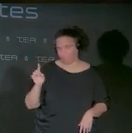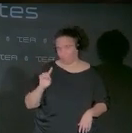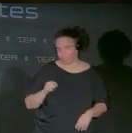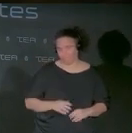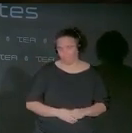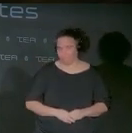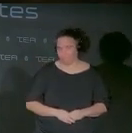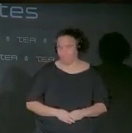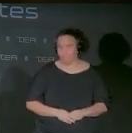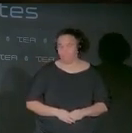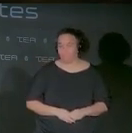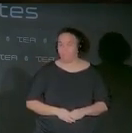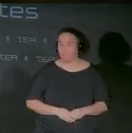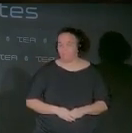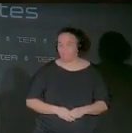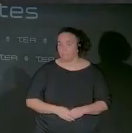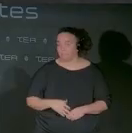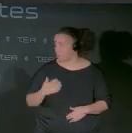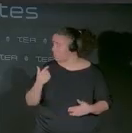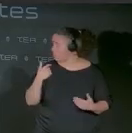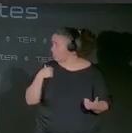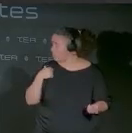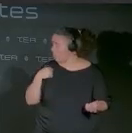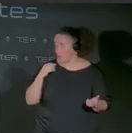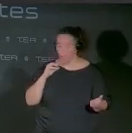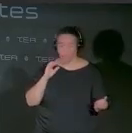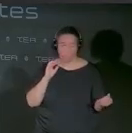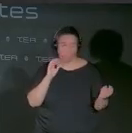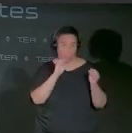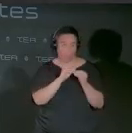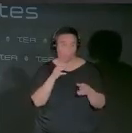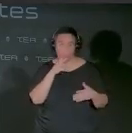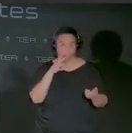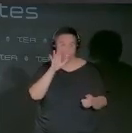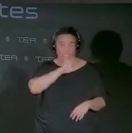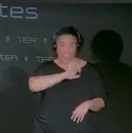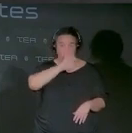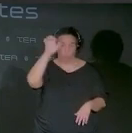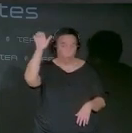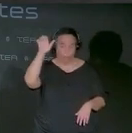Completely agree. I mean, Europe does not have the big platforms on which video games are played,